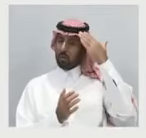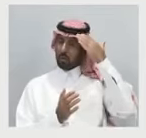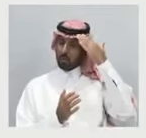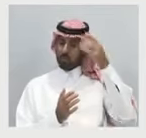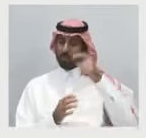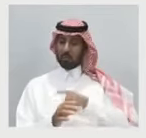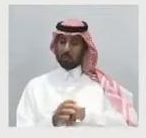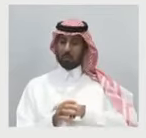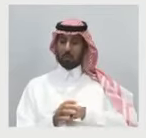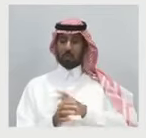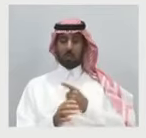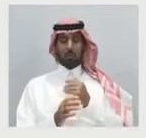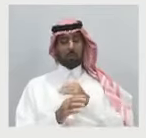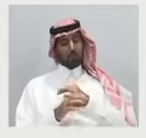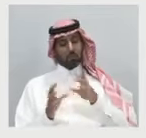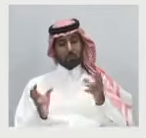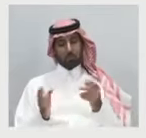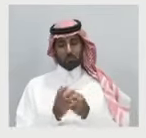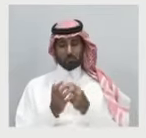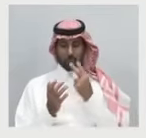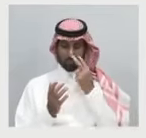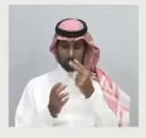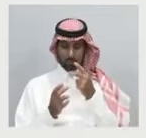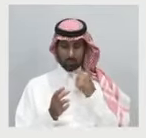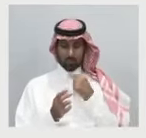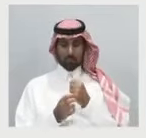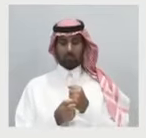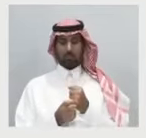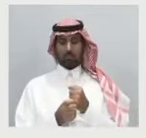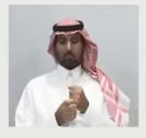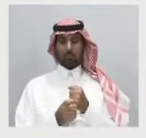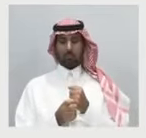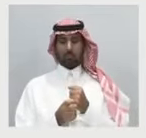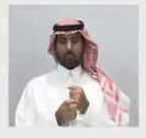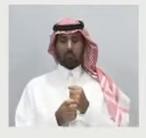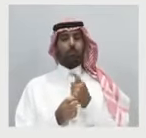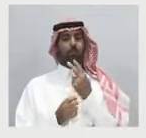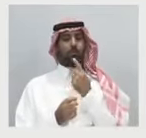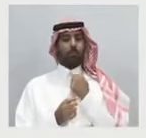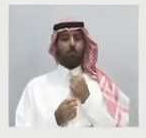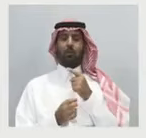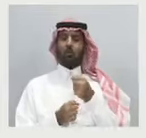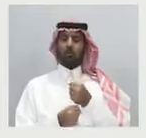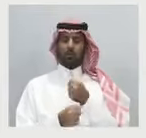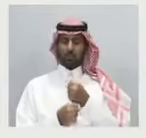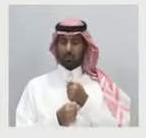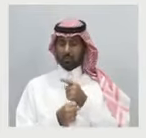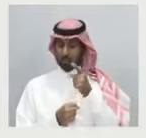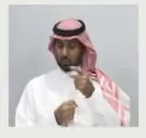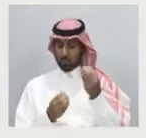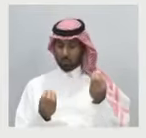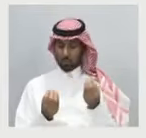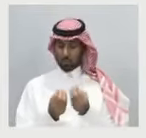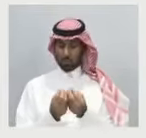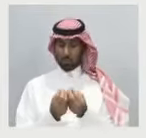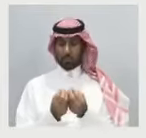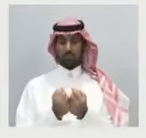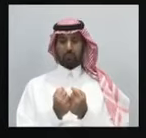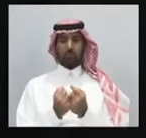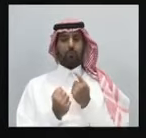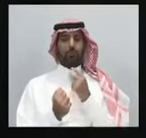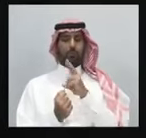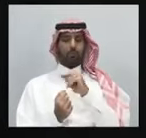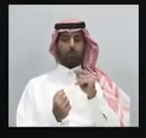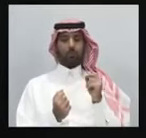time and consideration. I look forward to hear from you. From this one, you are supposed to fill out the other